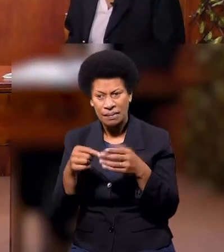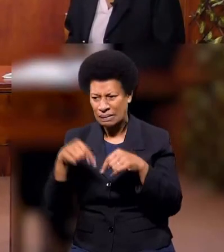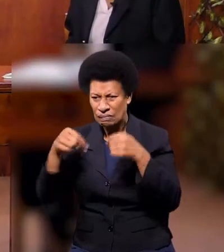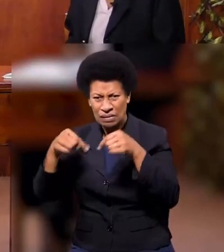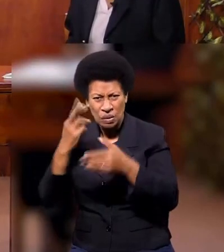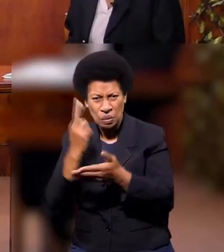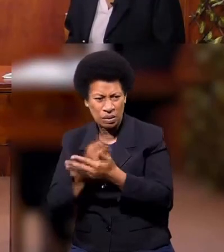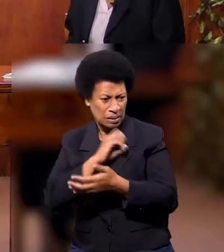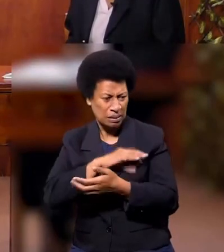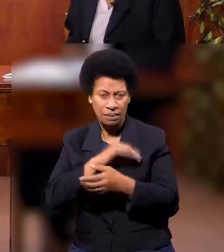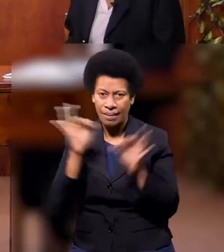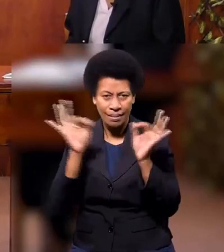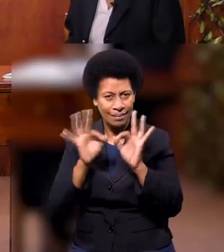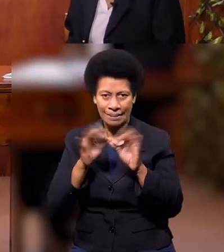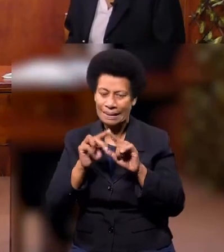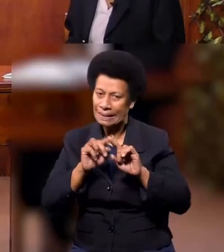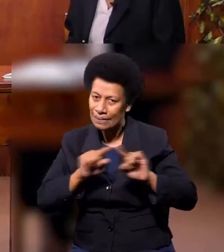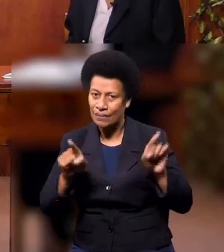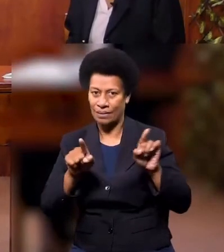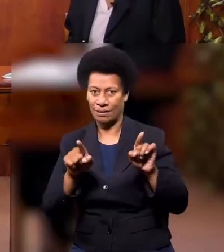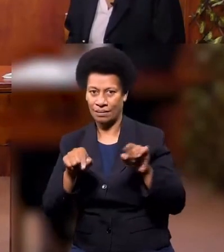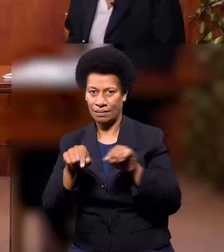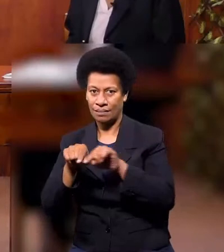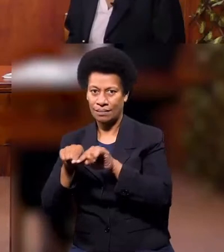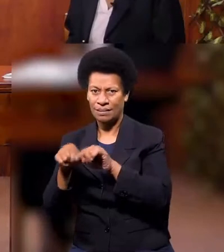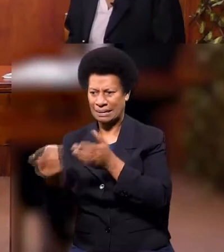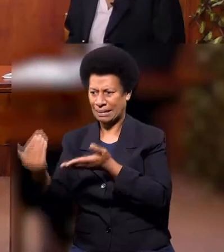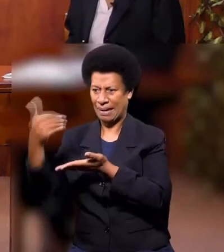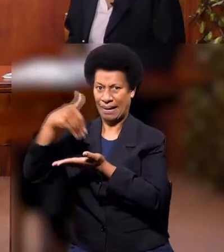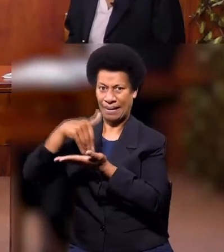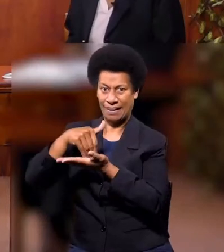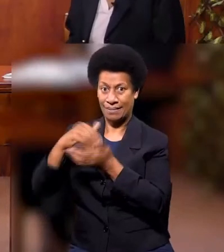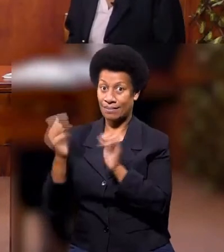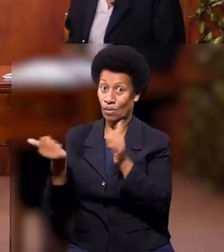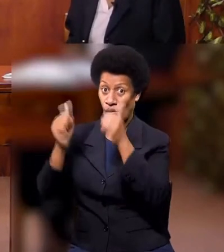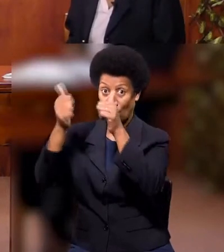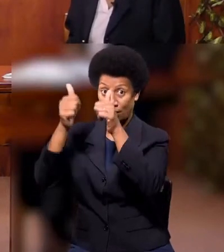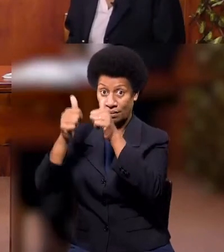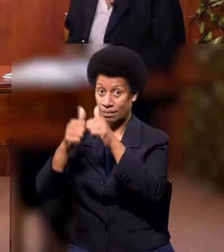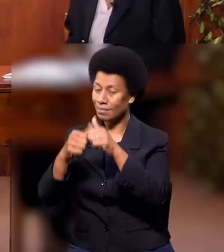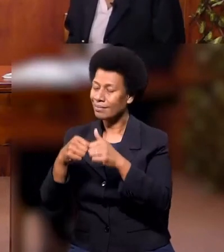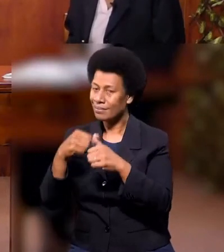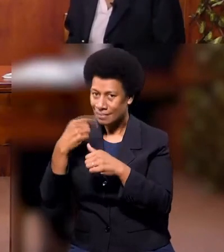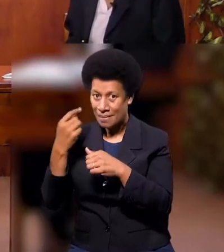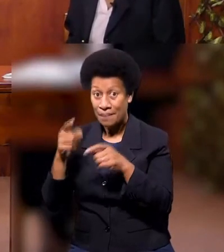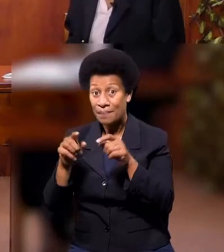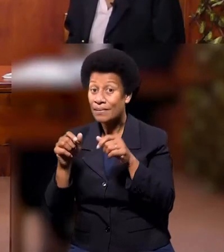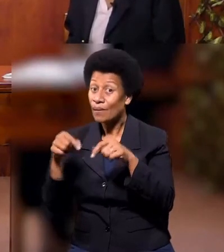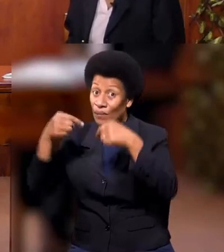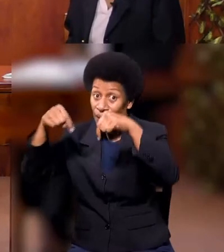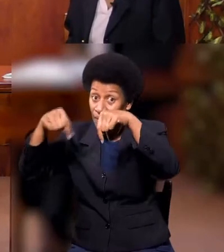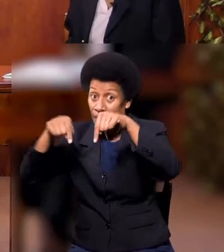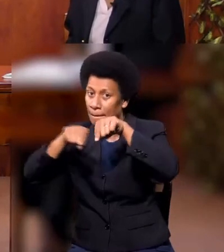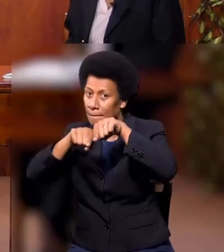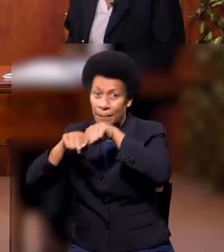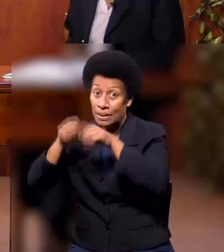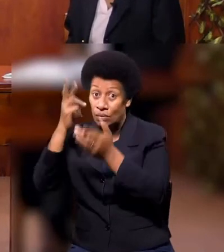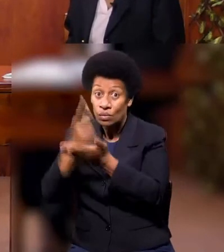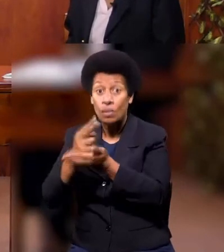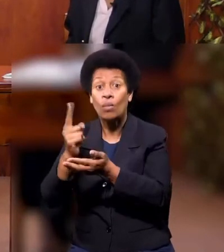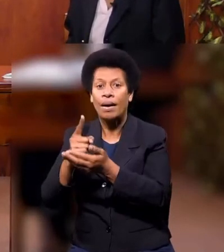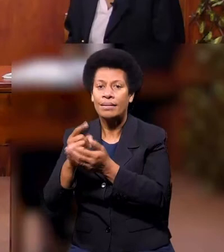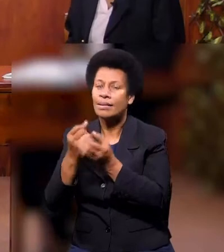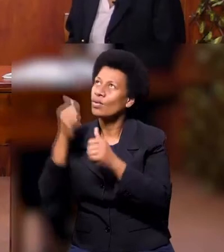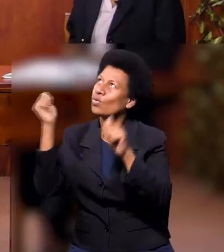that you give glory to God is adding on to fearing God. When you fear God, it just simply means you're giving glory to